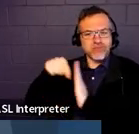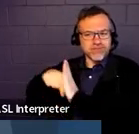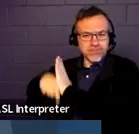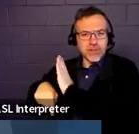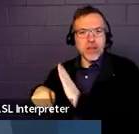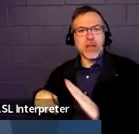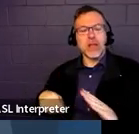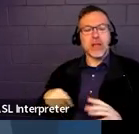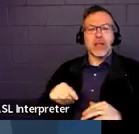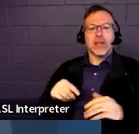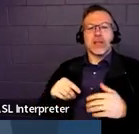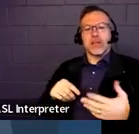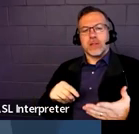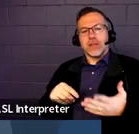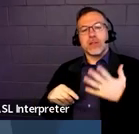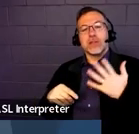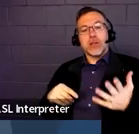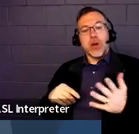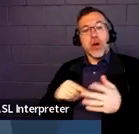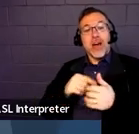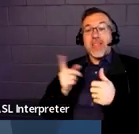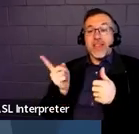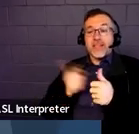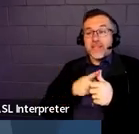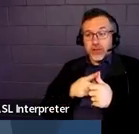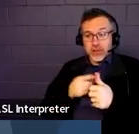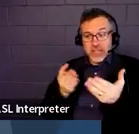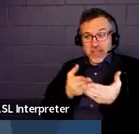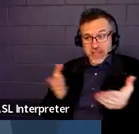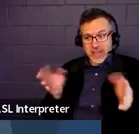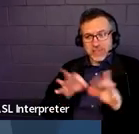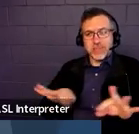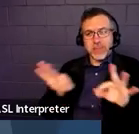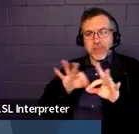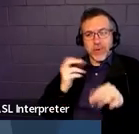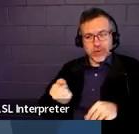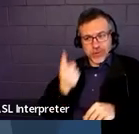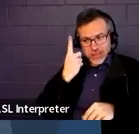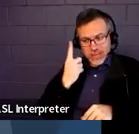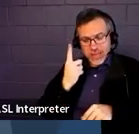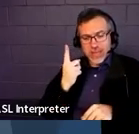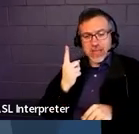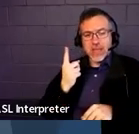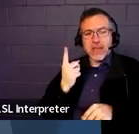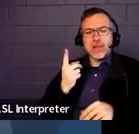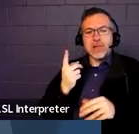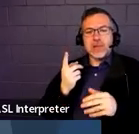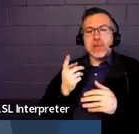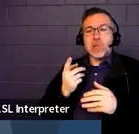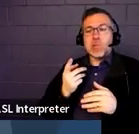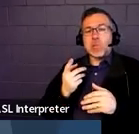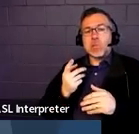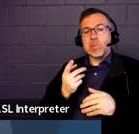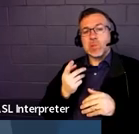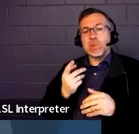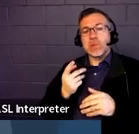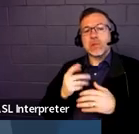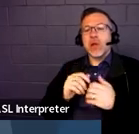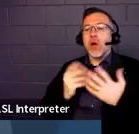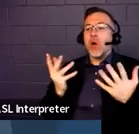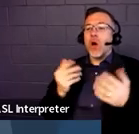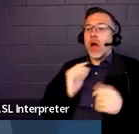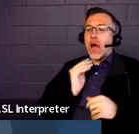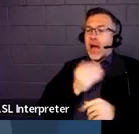extended eligibility. But the first thing that we need to understand is that what we are thinking about is providing